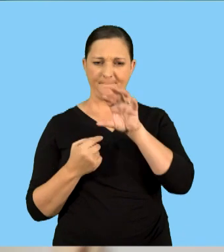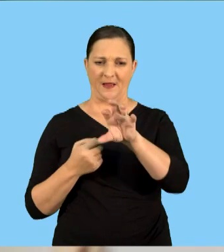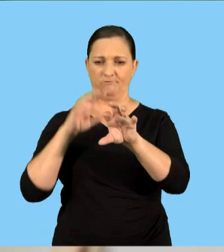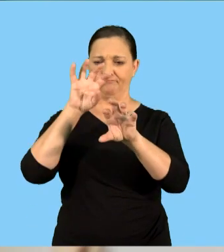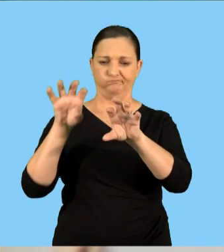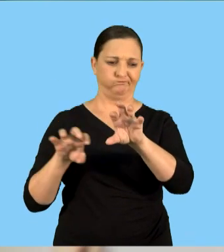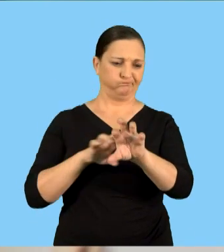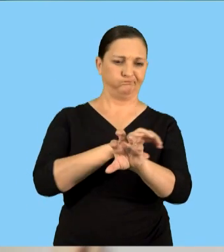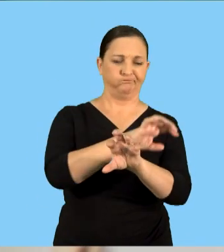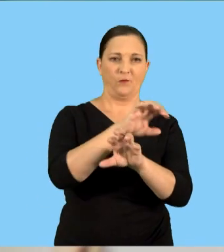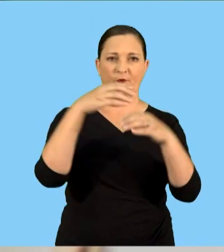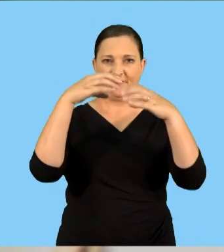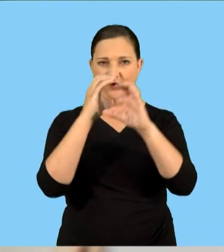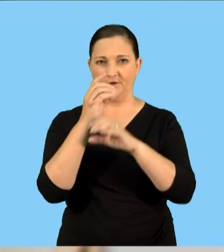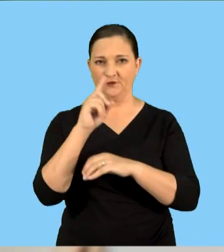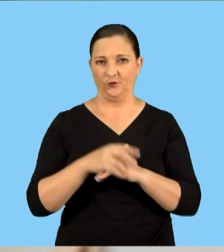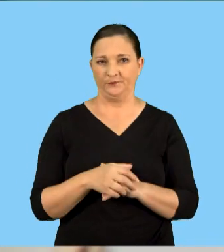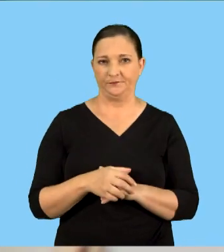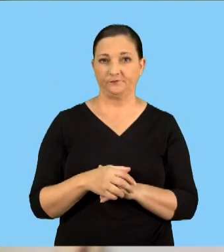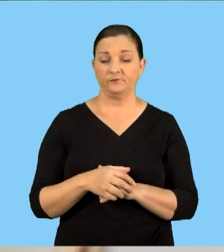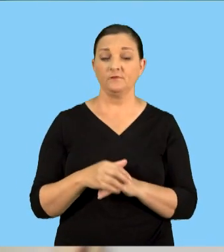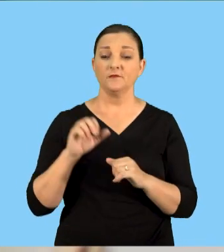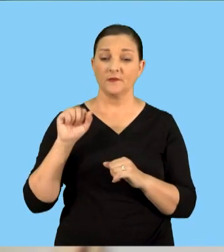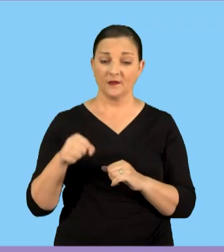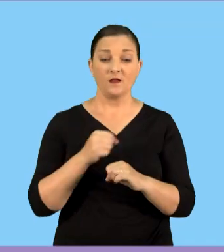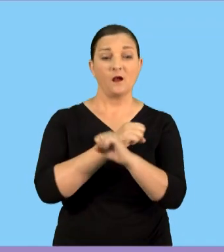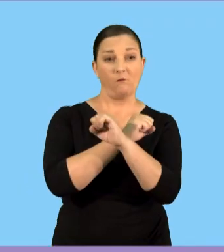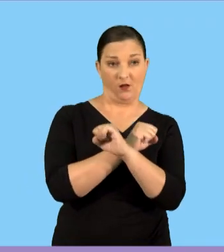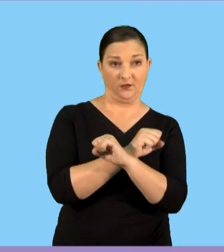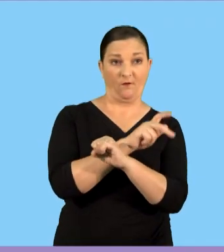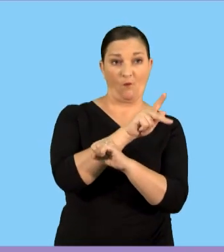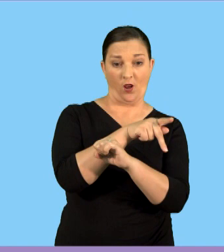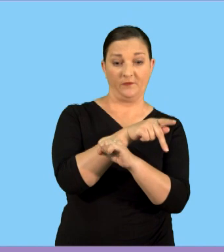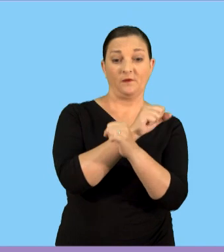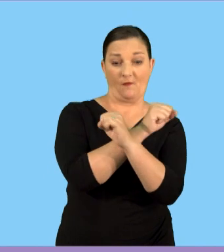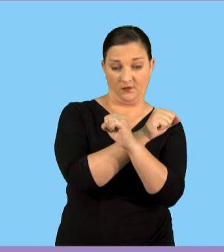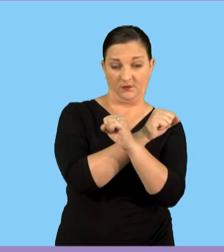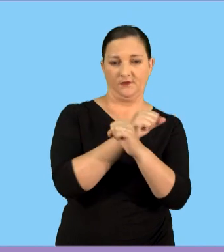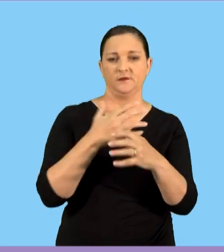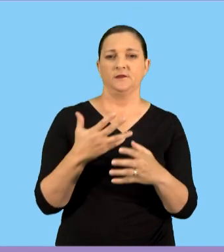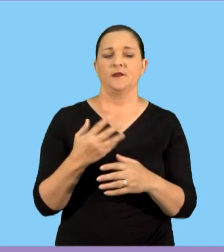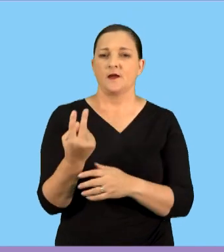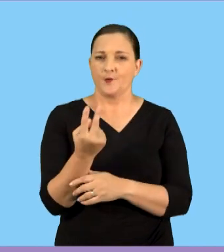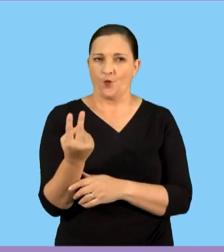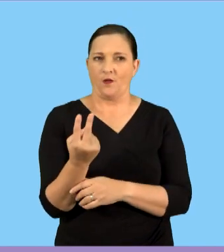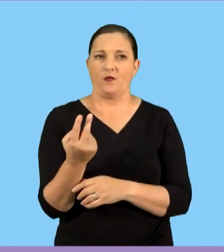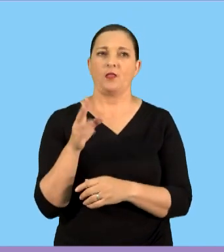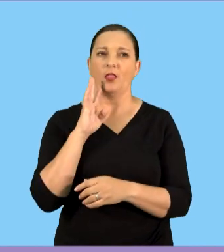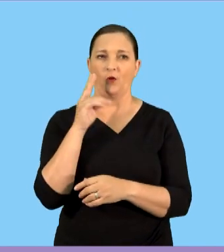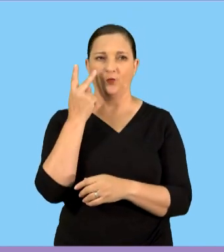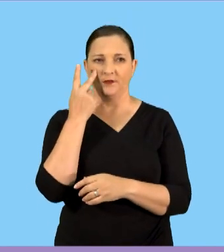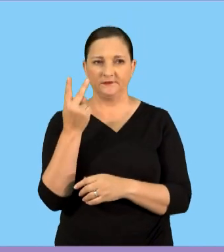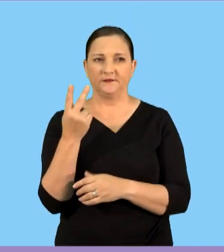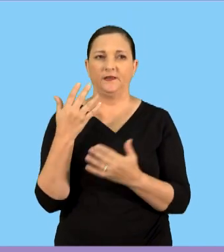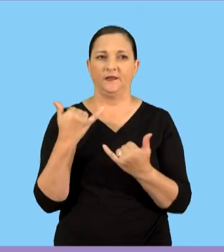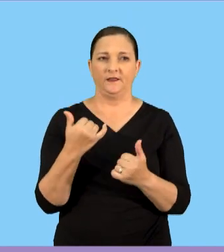and see what our lesson is going to be focusing on. So we are going to be focusing on multiplication of polynomials, where we are going to look at multiplication